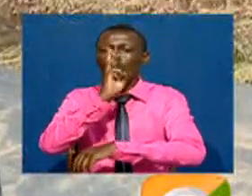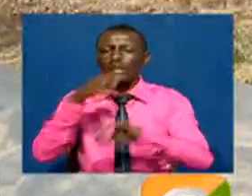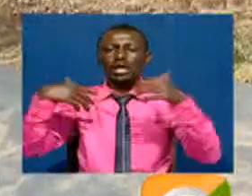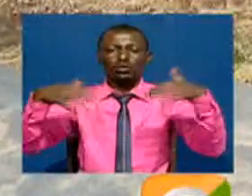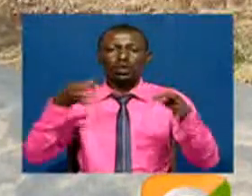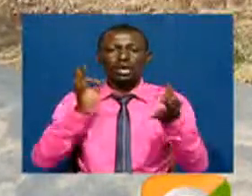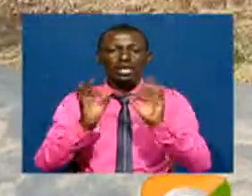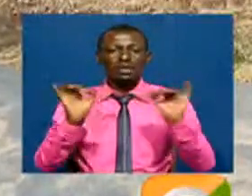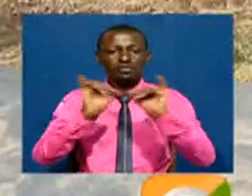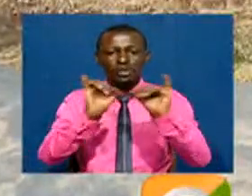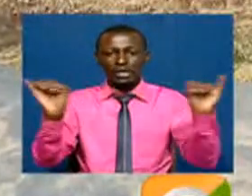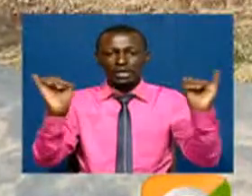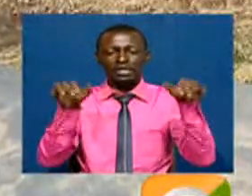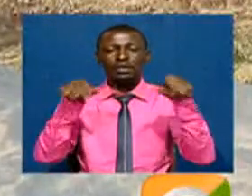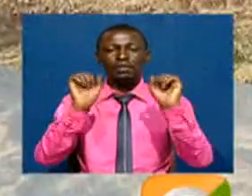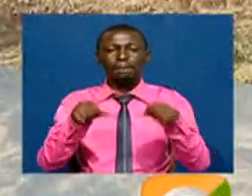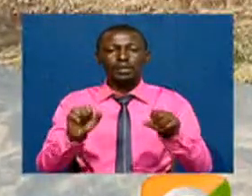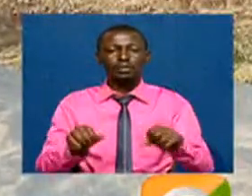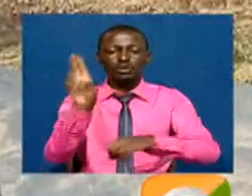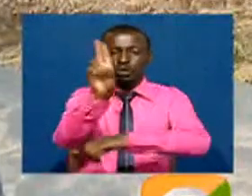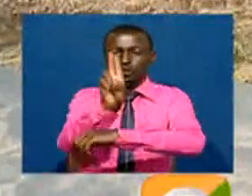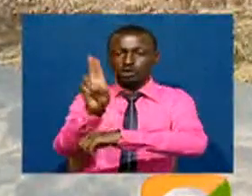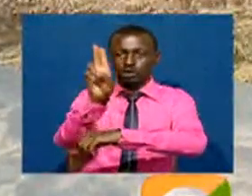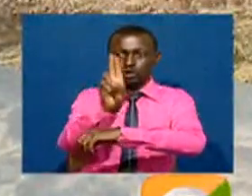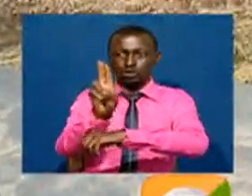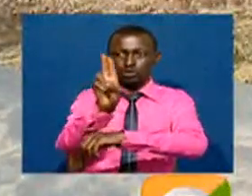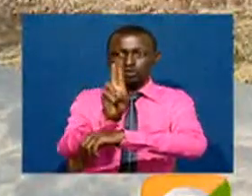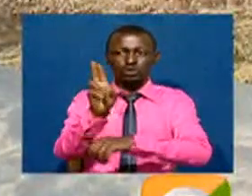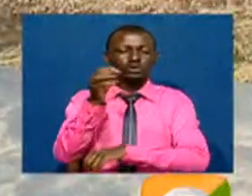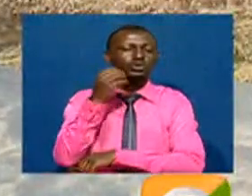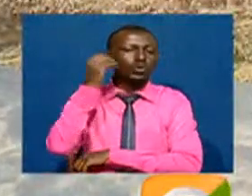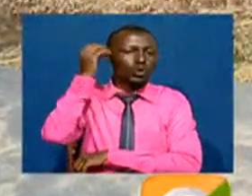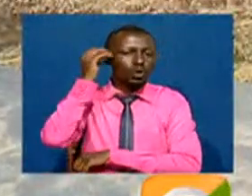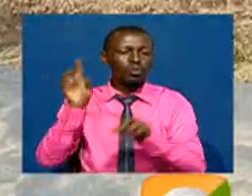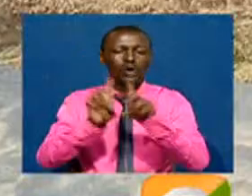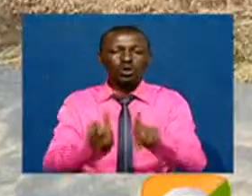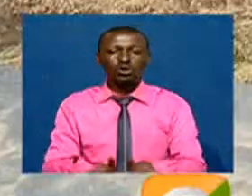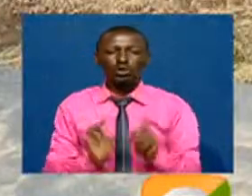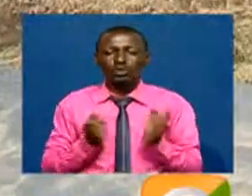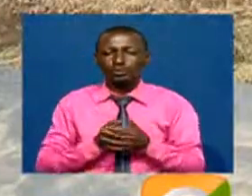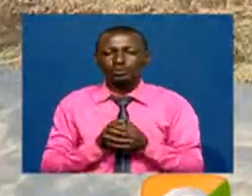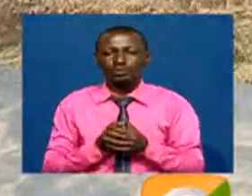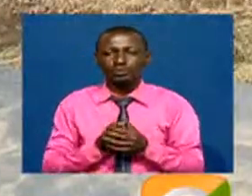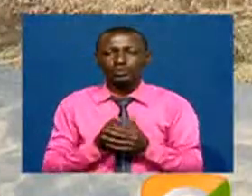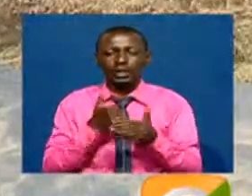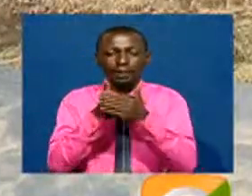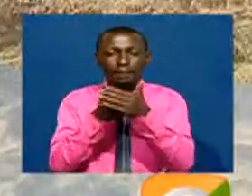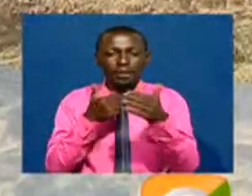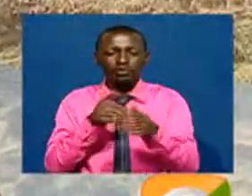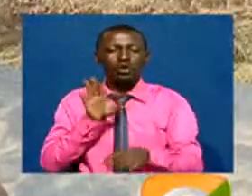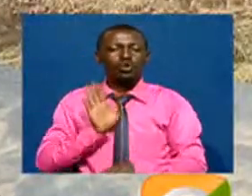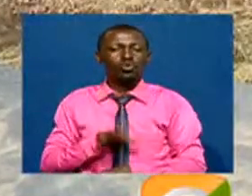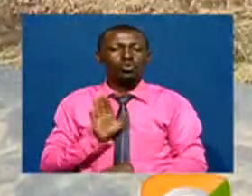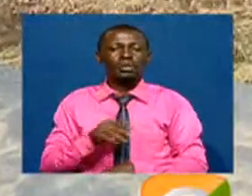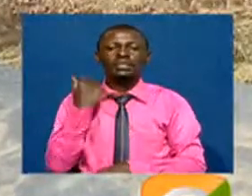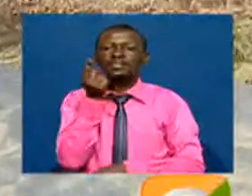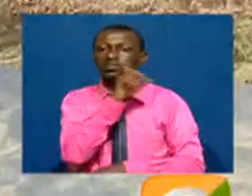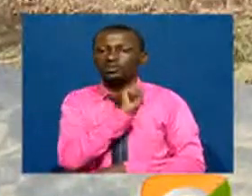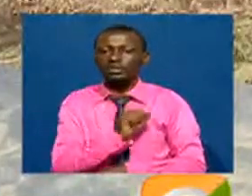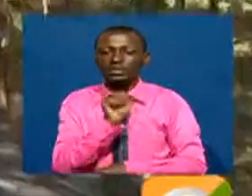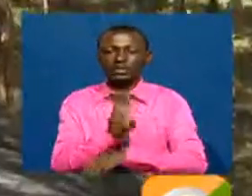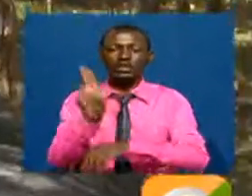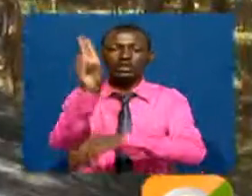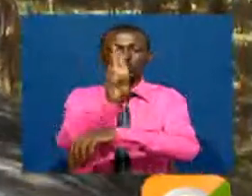safi, hiyo maji unaweza tumia pia kwa nyumbani. Na venye mama alisema pia, slam dam inatumika